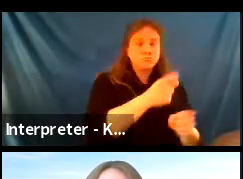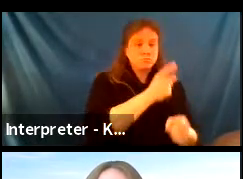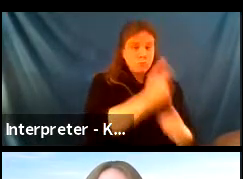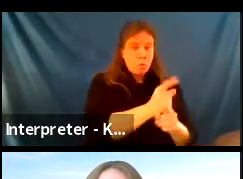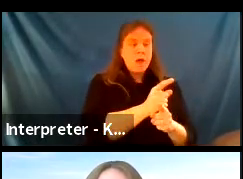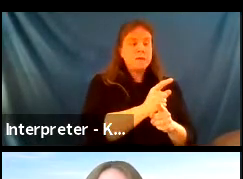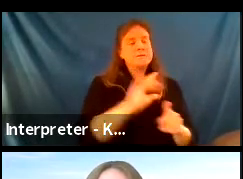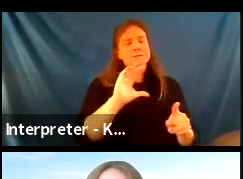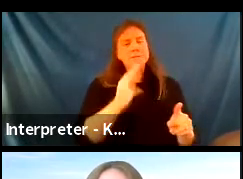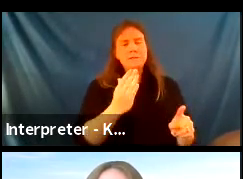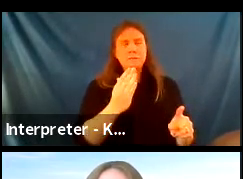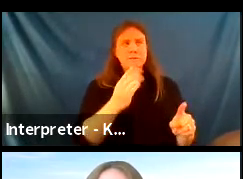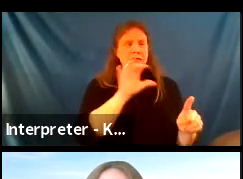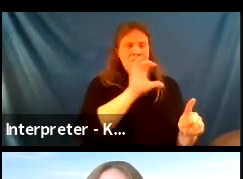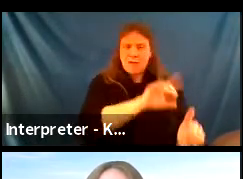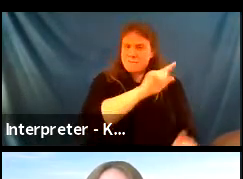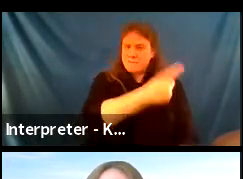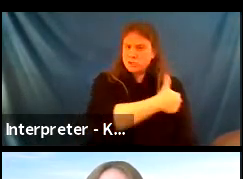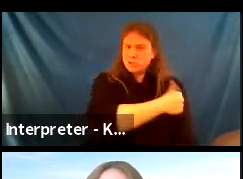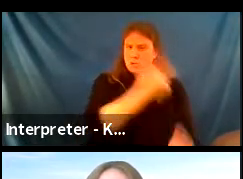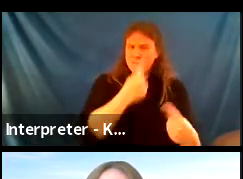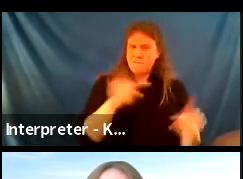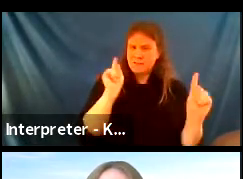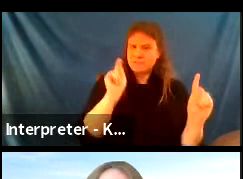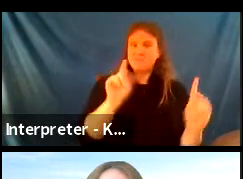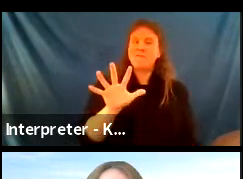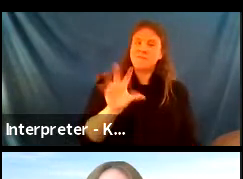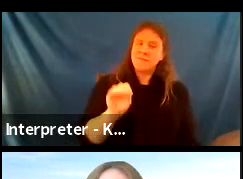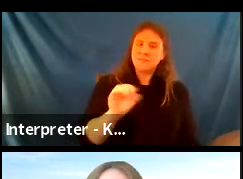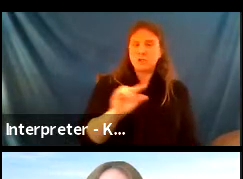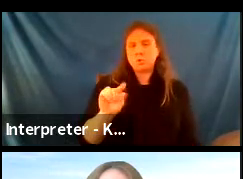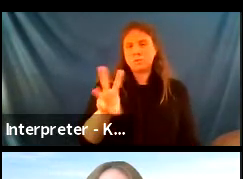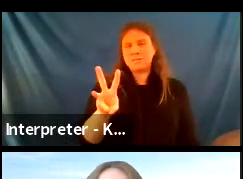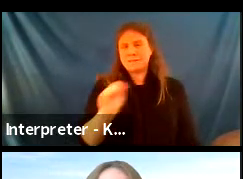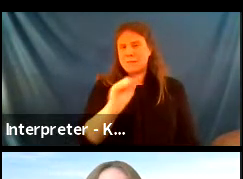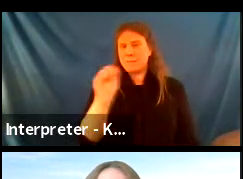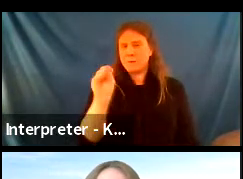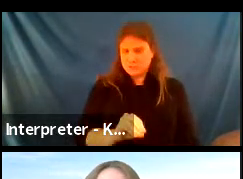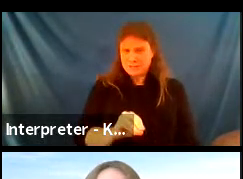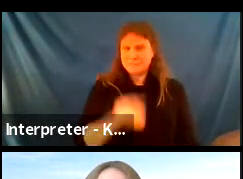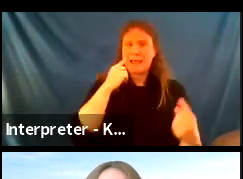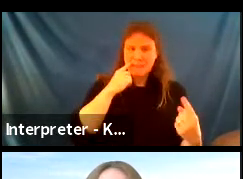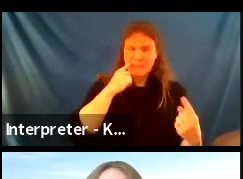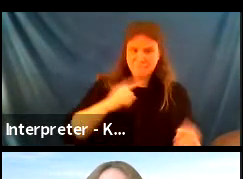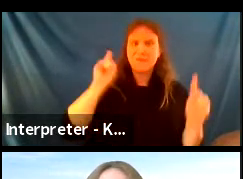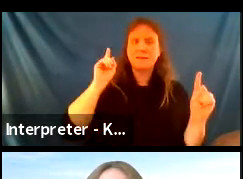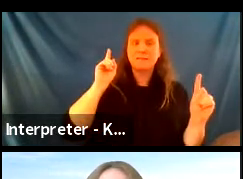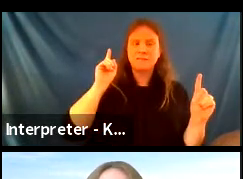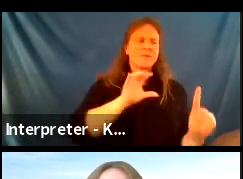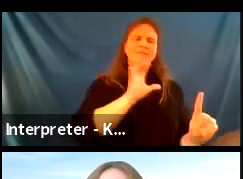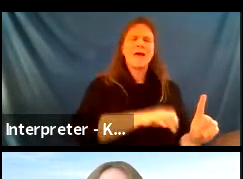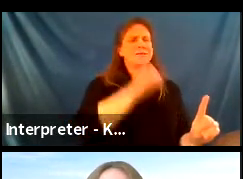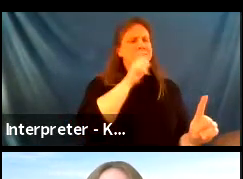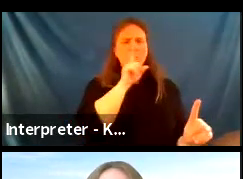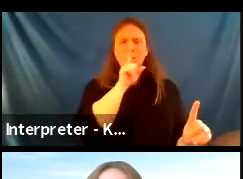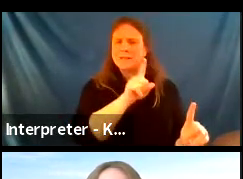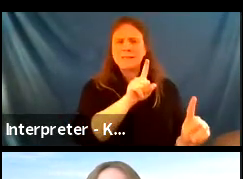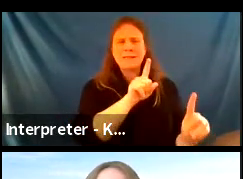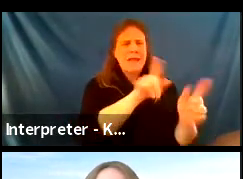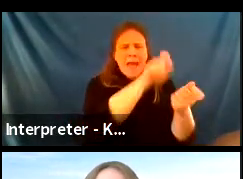in the 50 to 70% range, but those are not highly accurate since the study wasn't designed really to look at